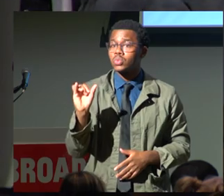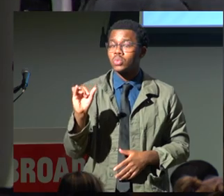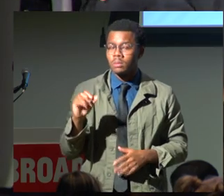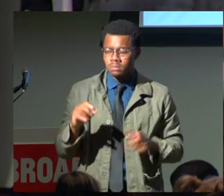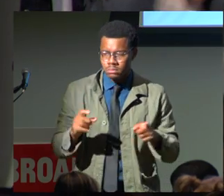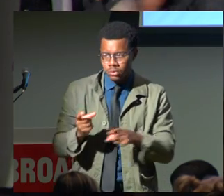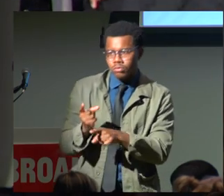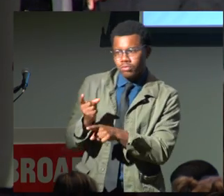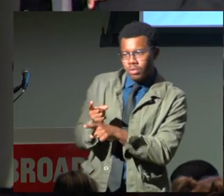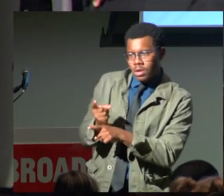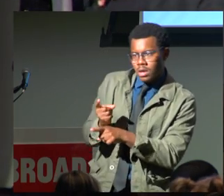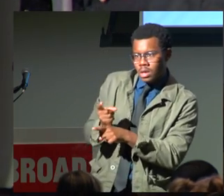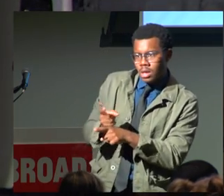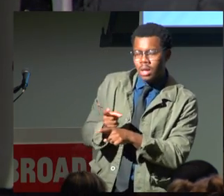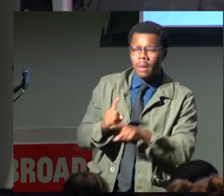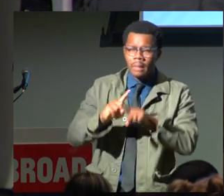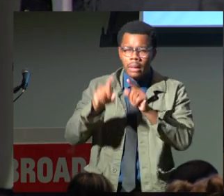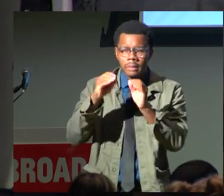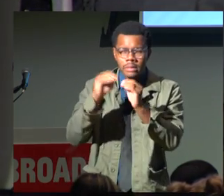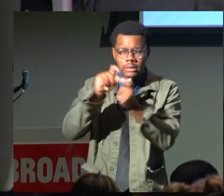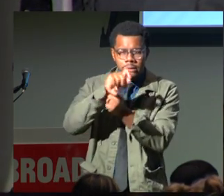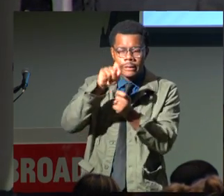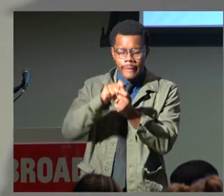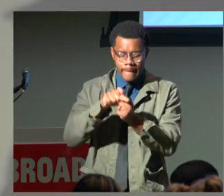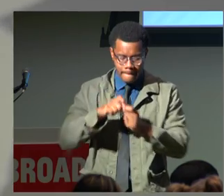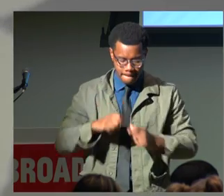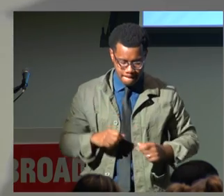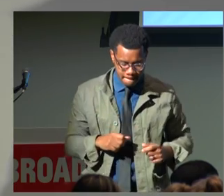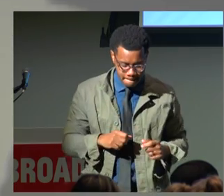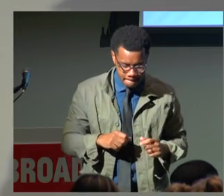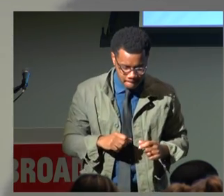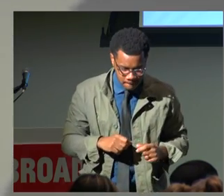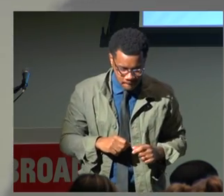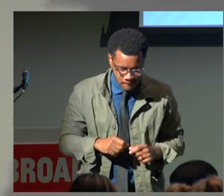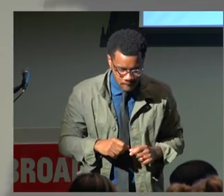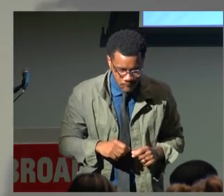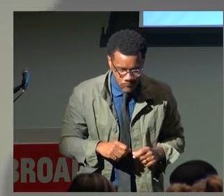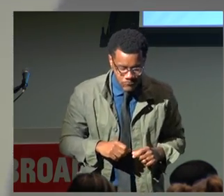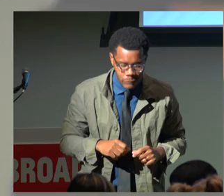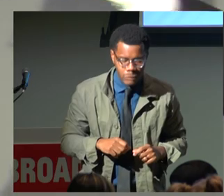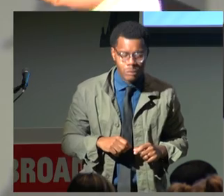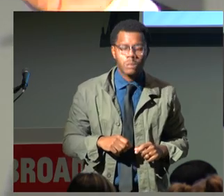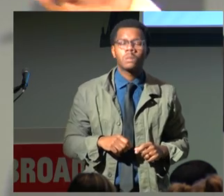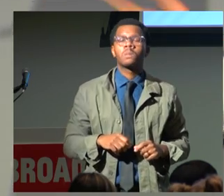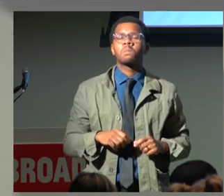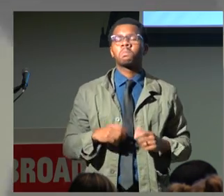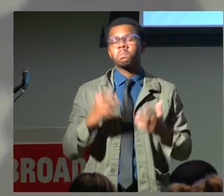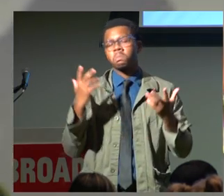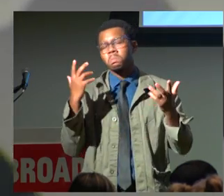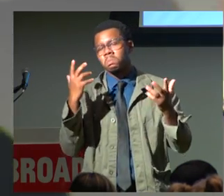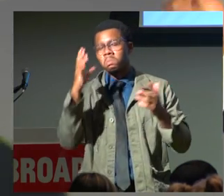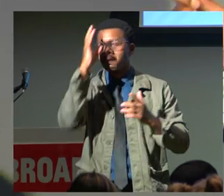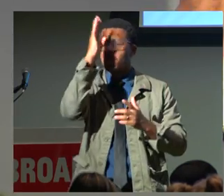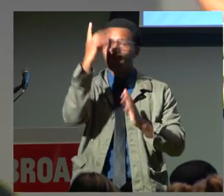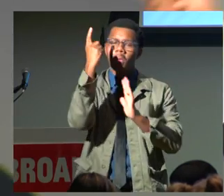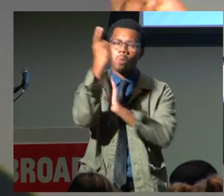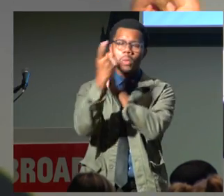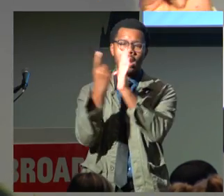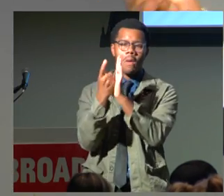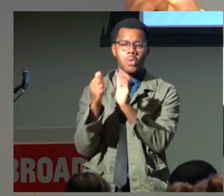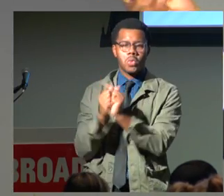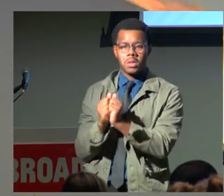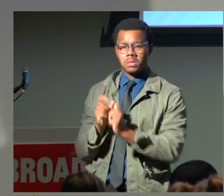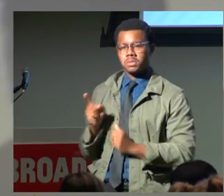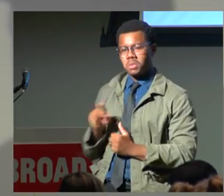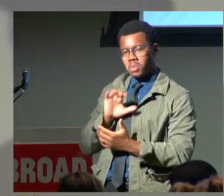what you're saying specifically. So let's say an hour or so is with Donna. I'm in the studio, I work. Now,